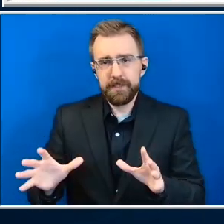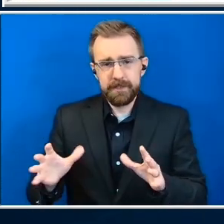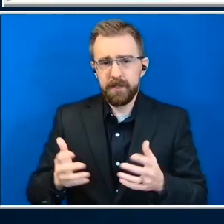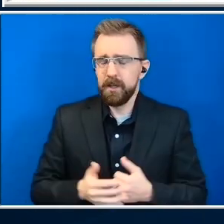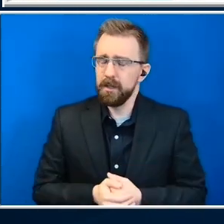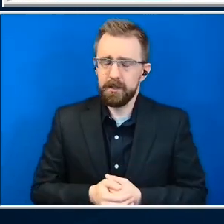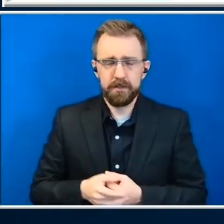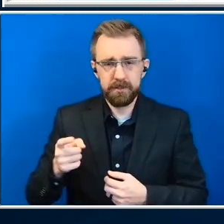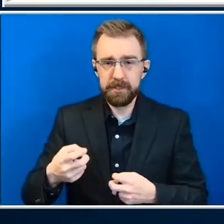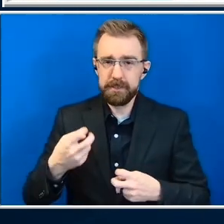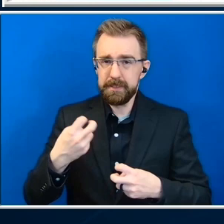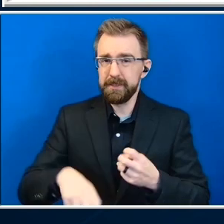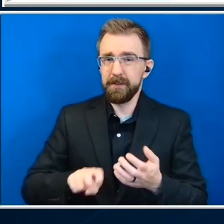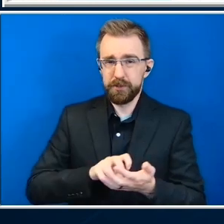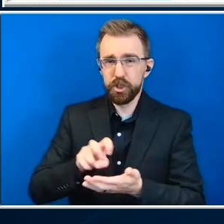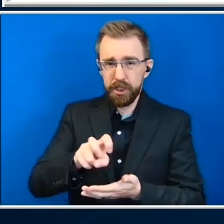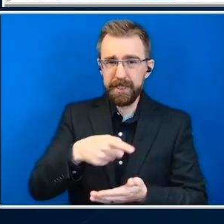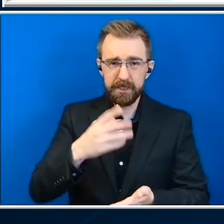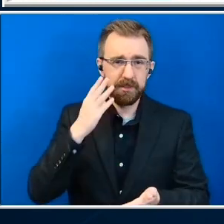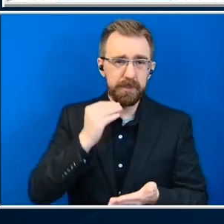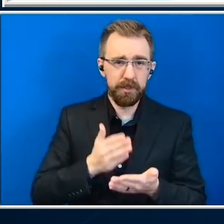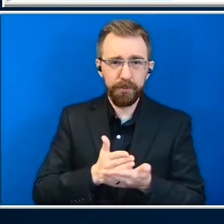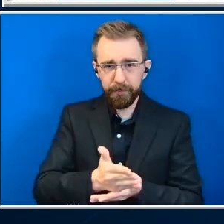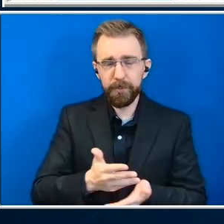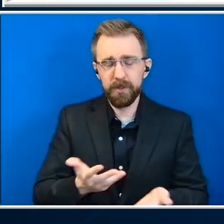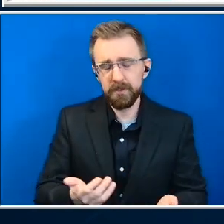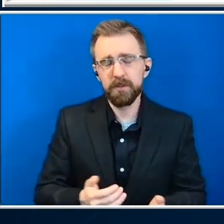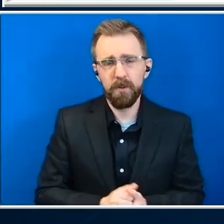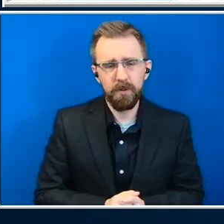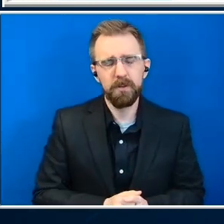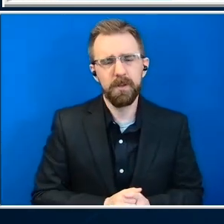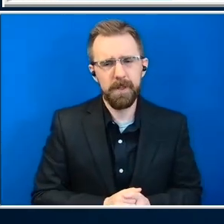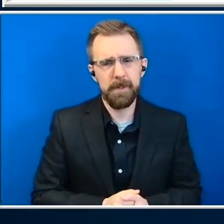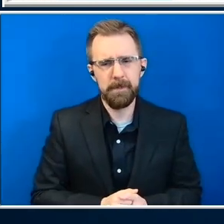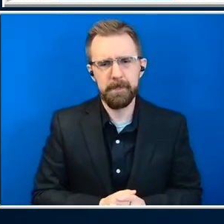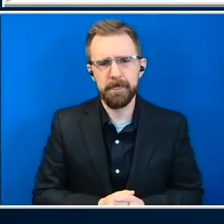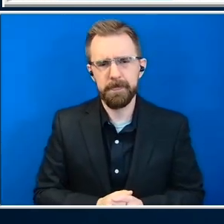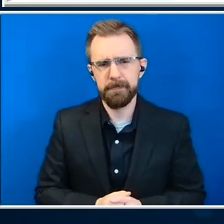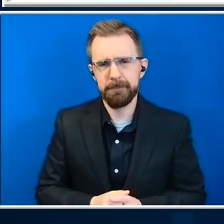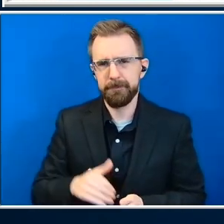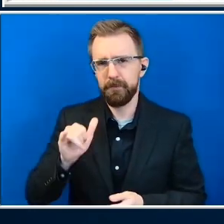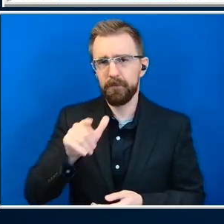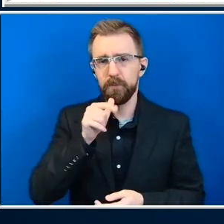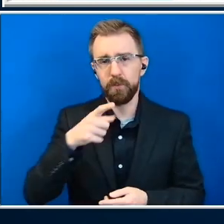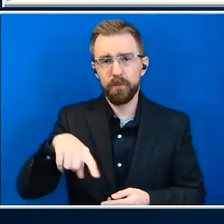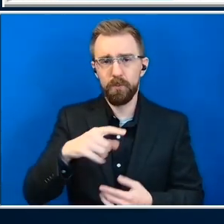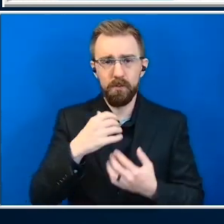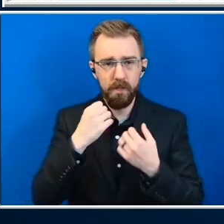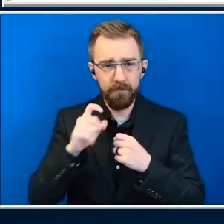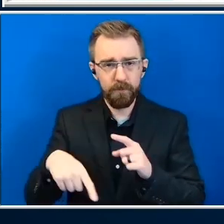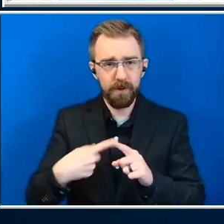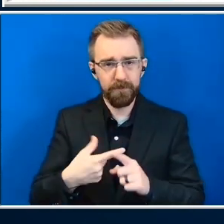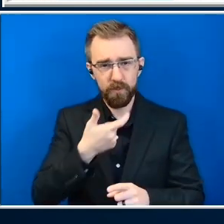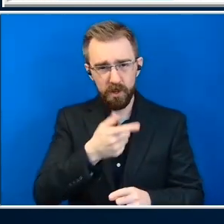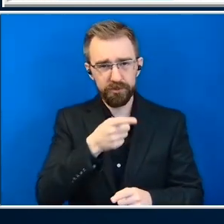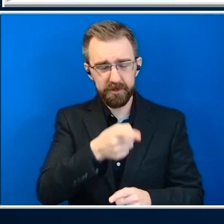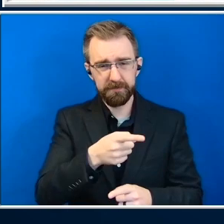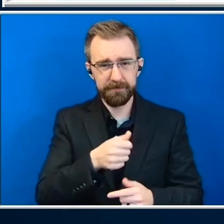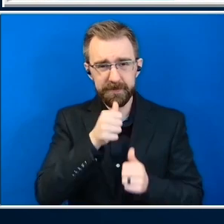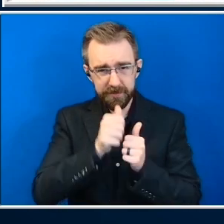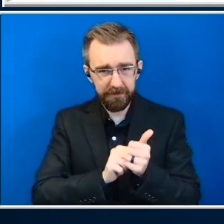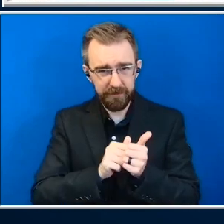journey, and so is he. And those who you love, when you watch them suffer, man, you suffer inside,